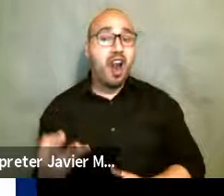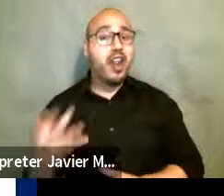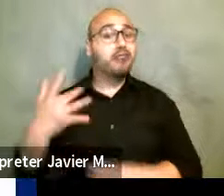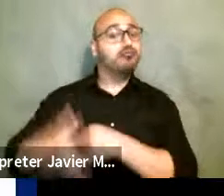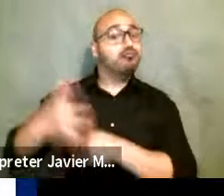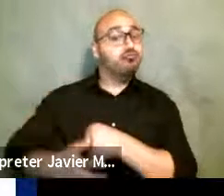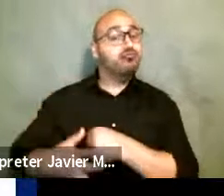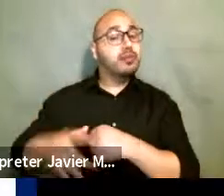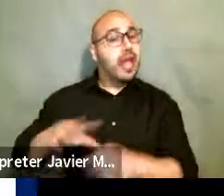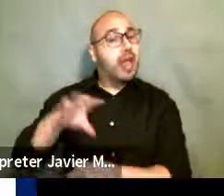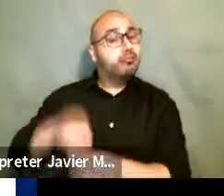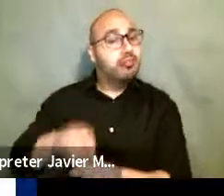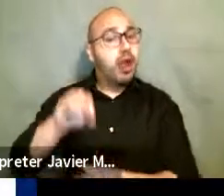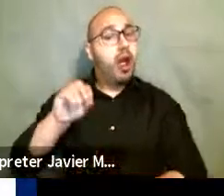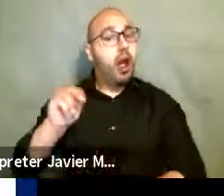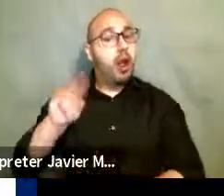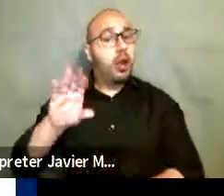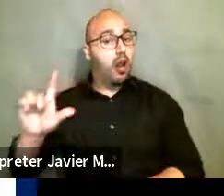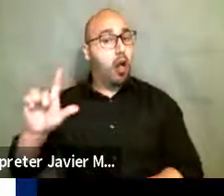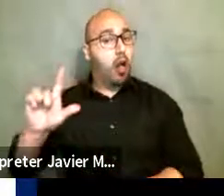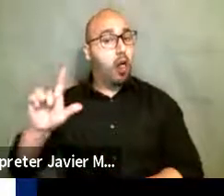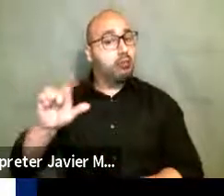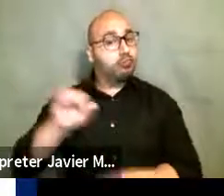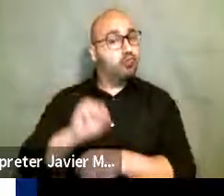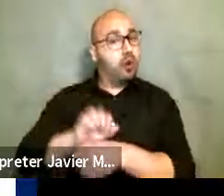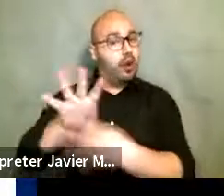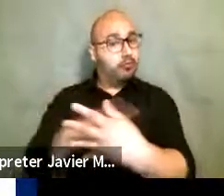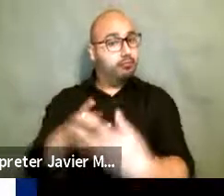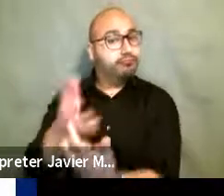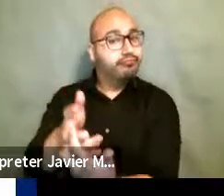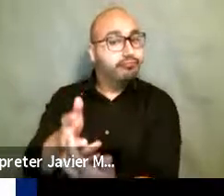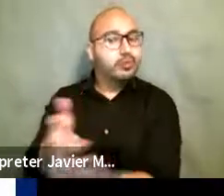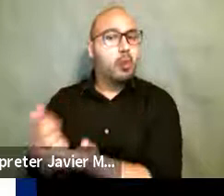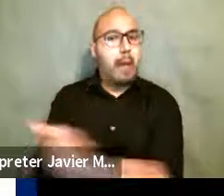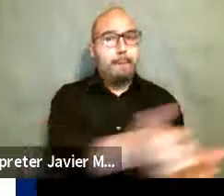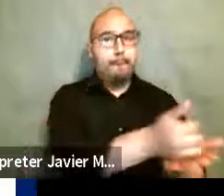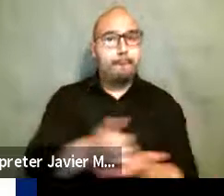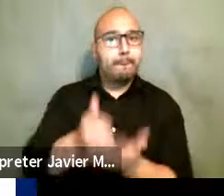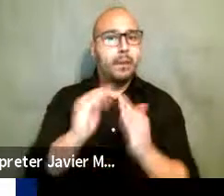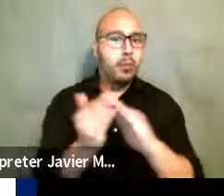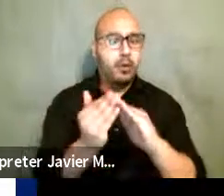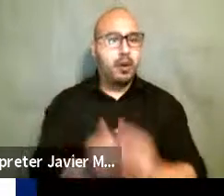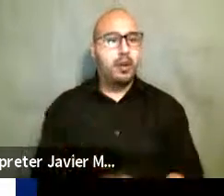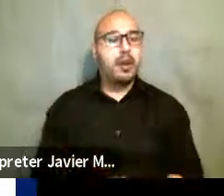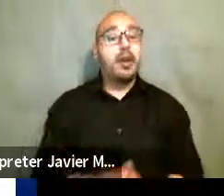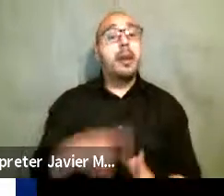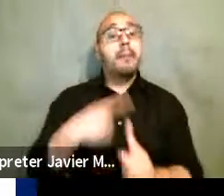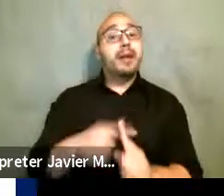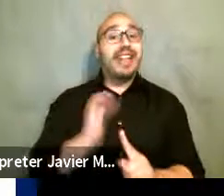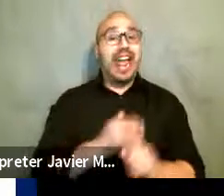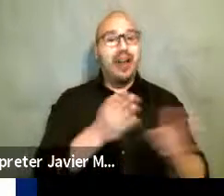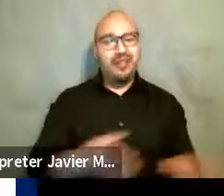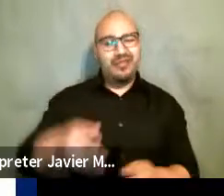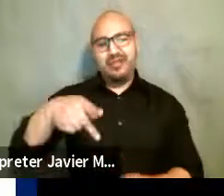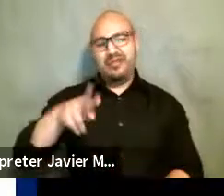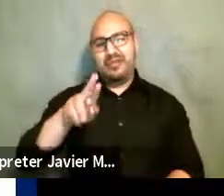an on-call shift and be able to truly help your neighbors. On the other side of that, we have our preparedness team,